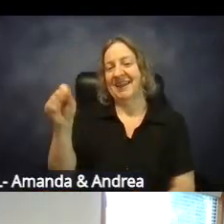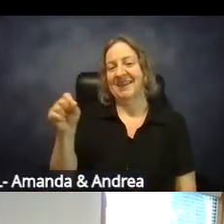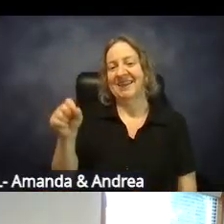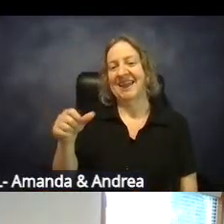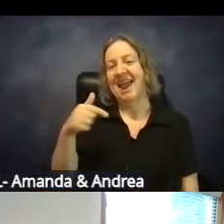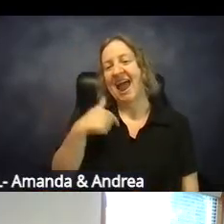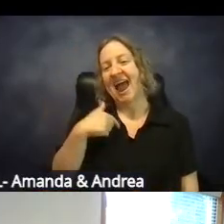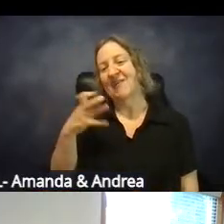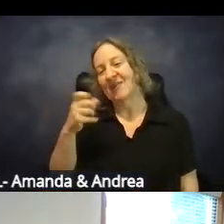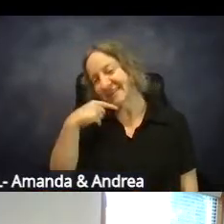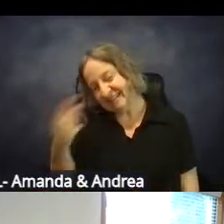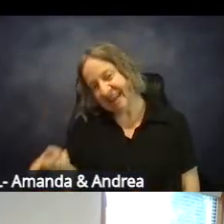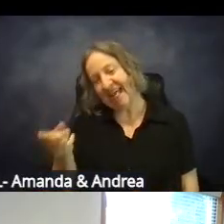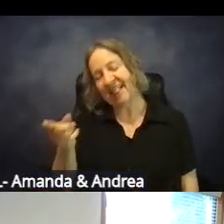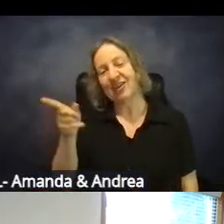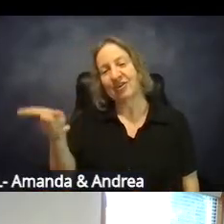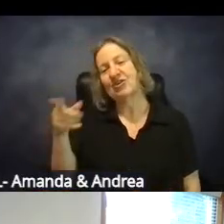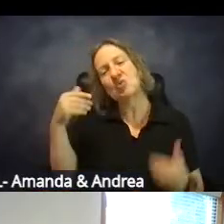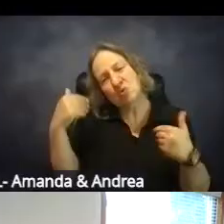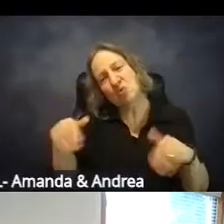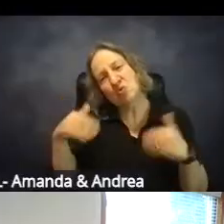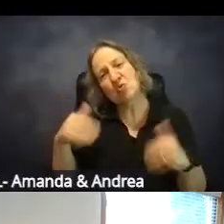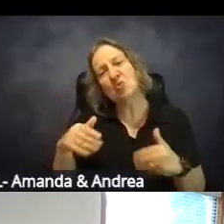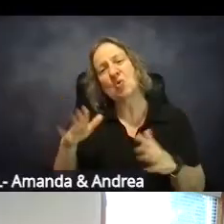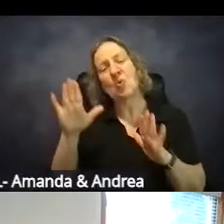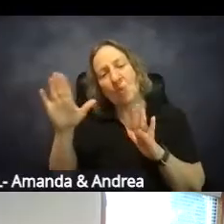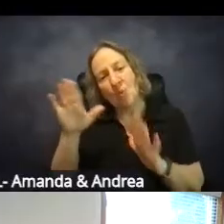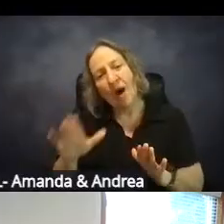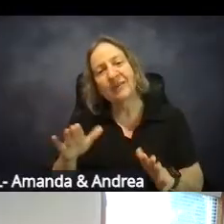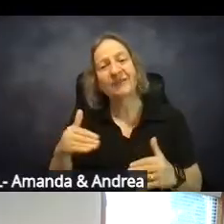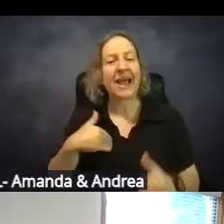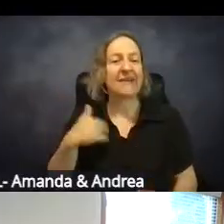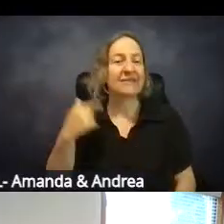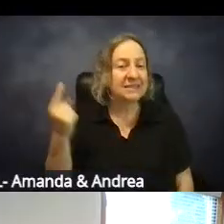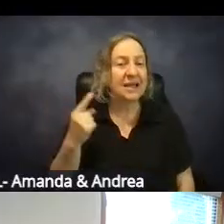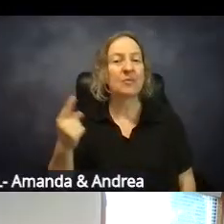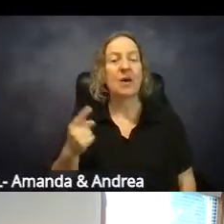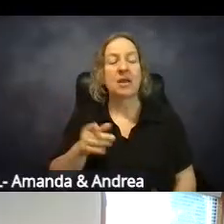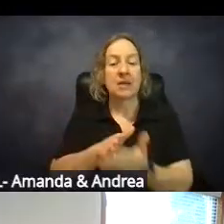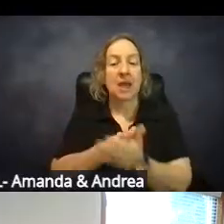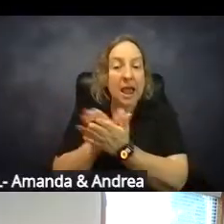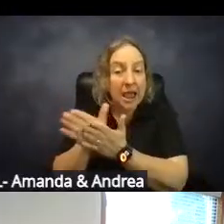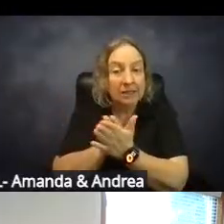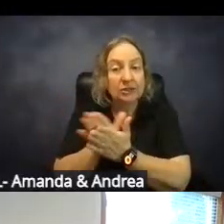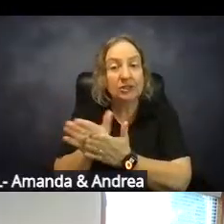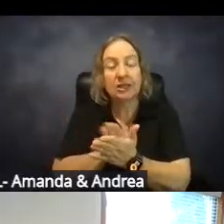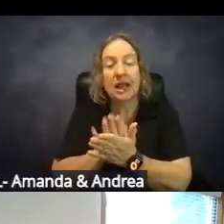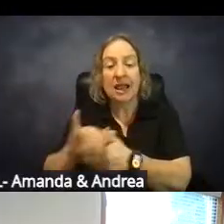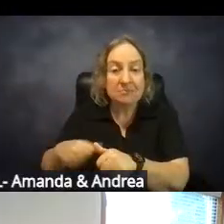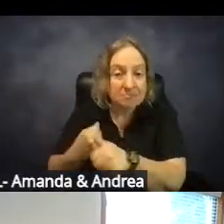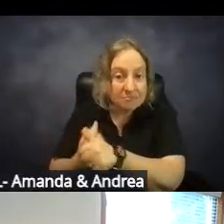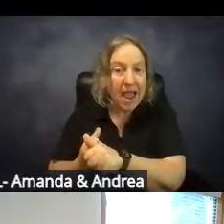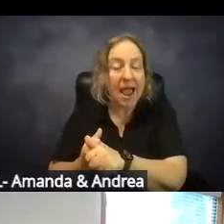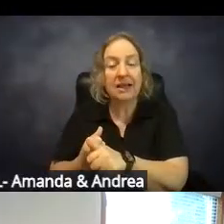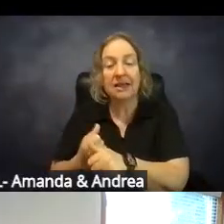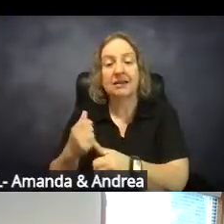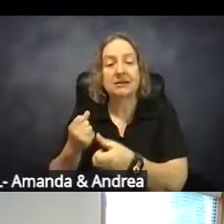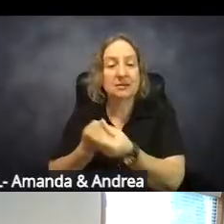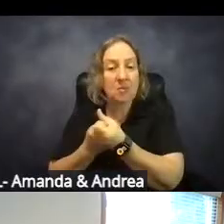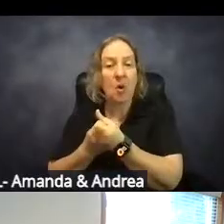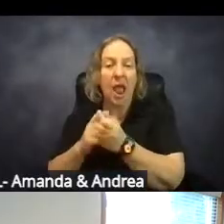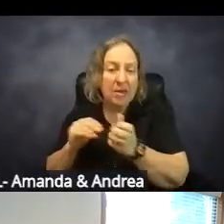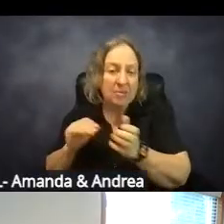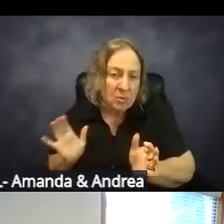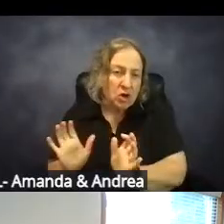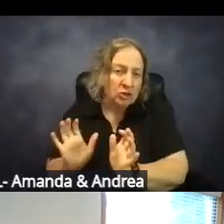to tell her that it's so incredibly refreshing to have someone passionate and back it up and push.